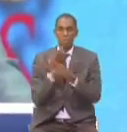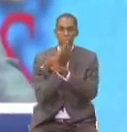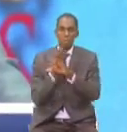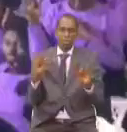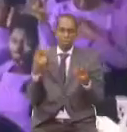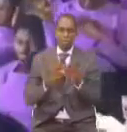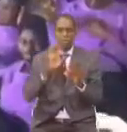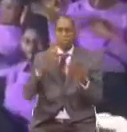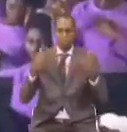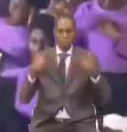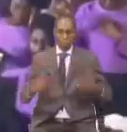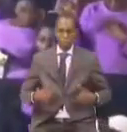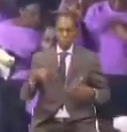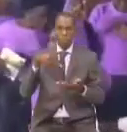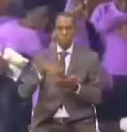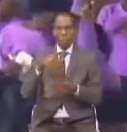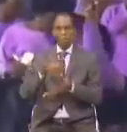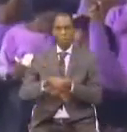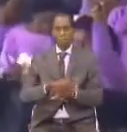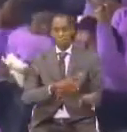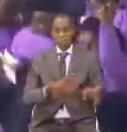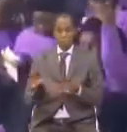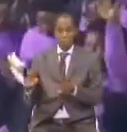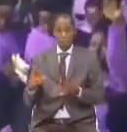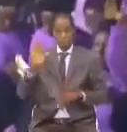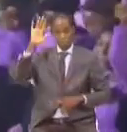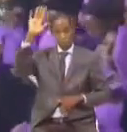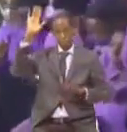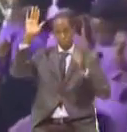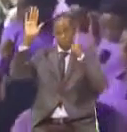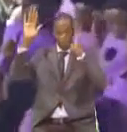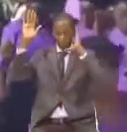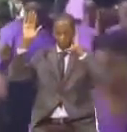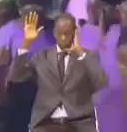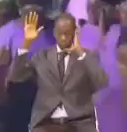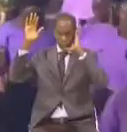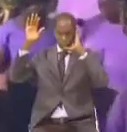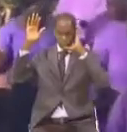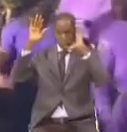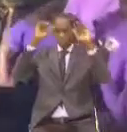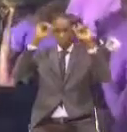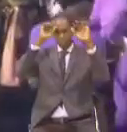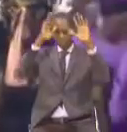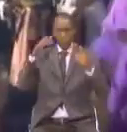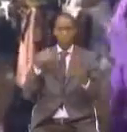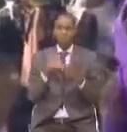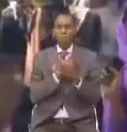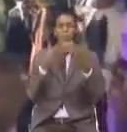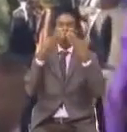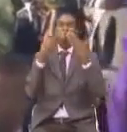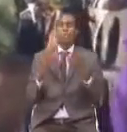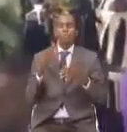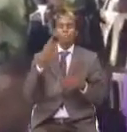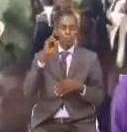body tonight. Father, we thank you for your faithfulness. We thank you for the